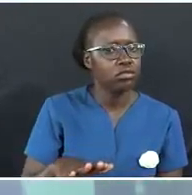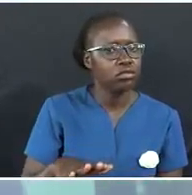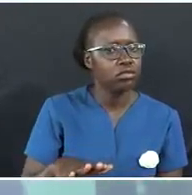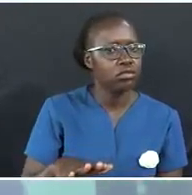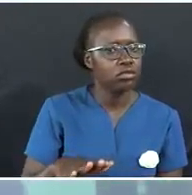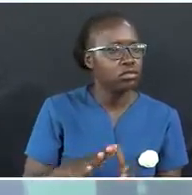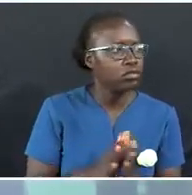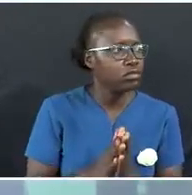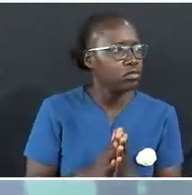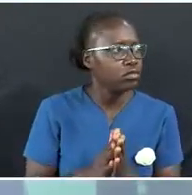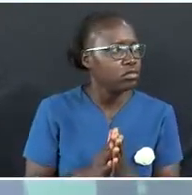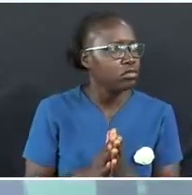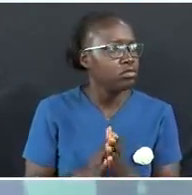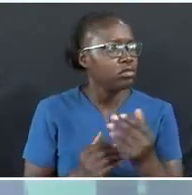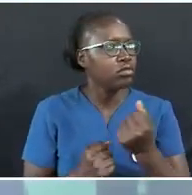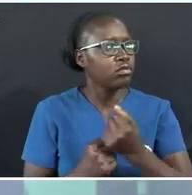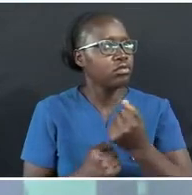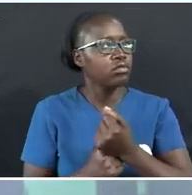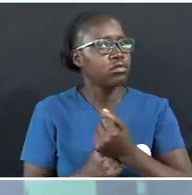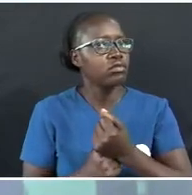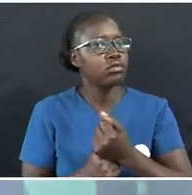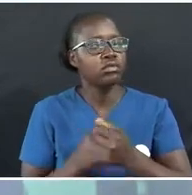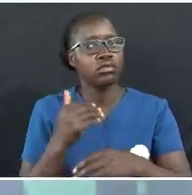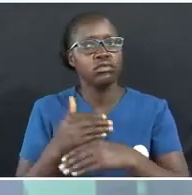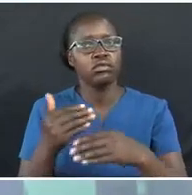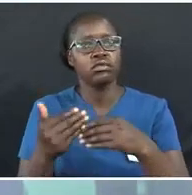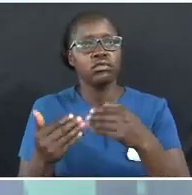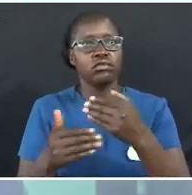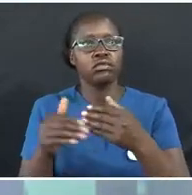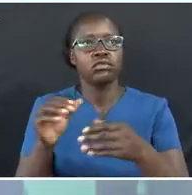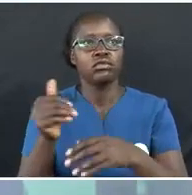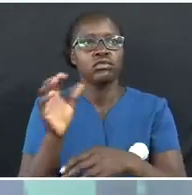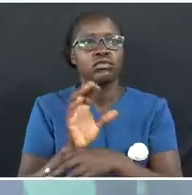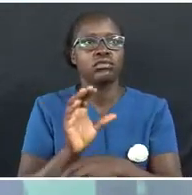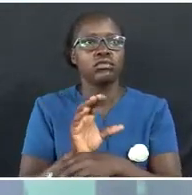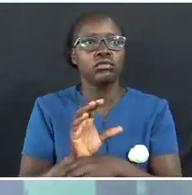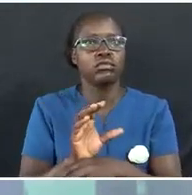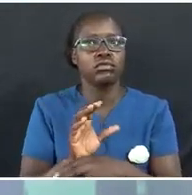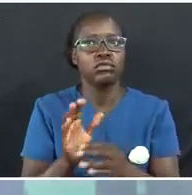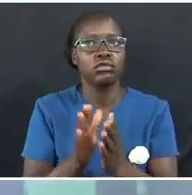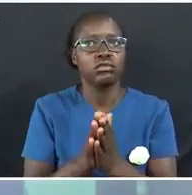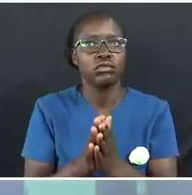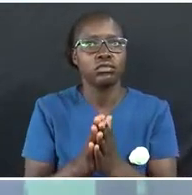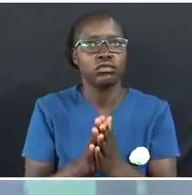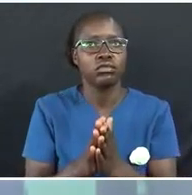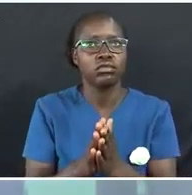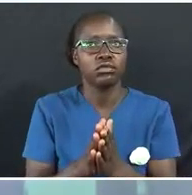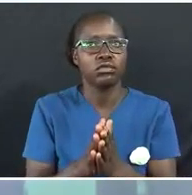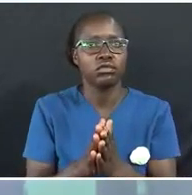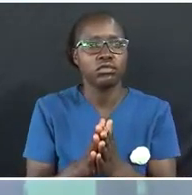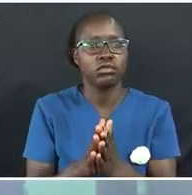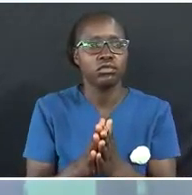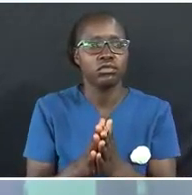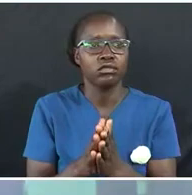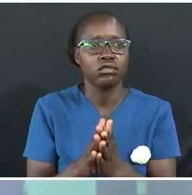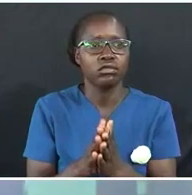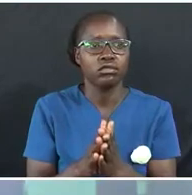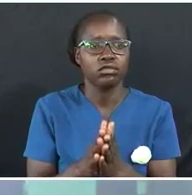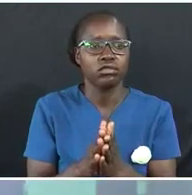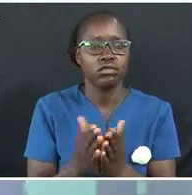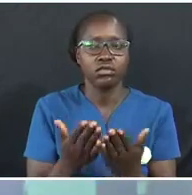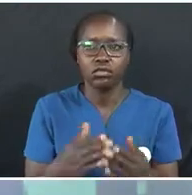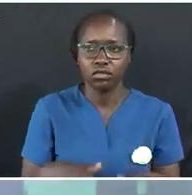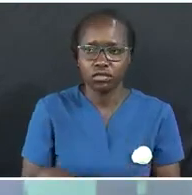They have already laid a foundation from the Maranatha Church, and on Sunday they will put up, there will be a one-day church standing on that ground.